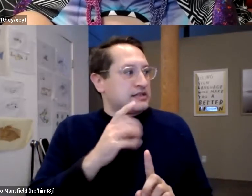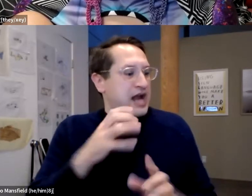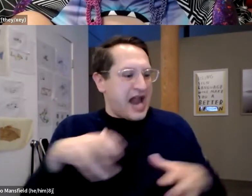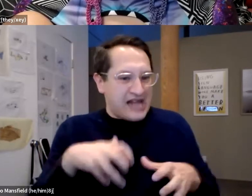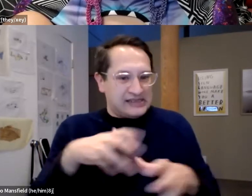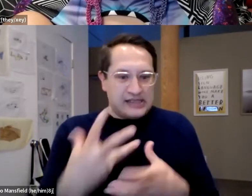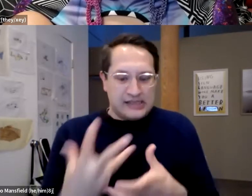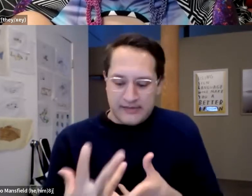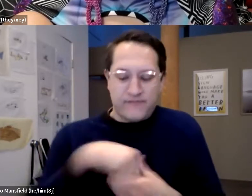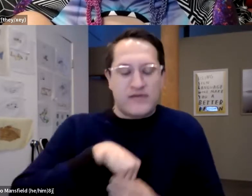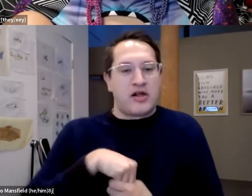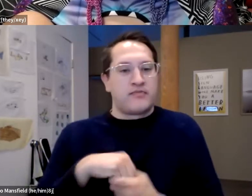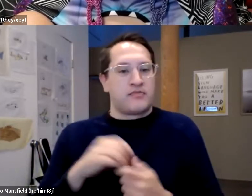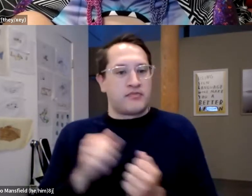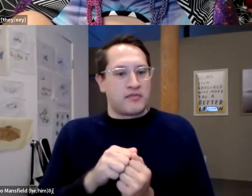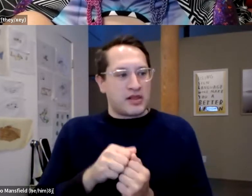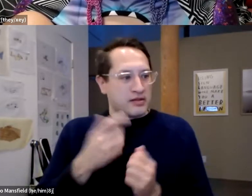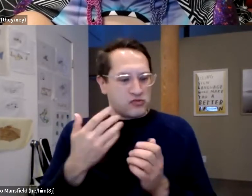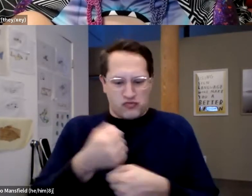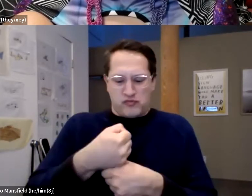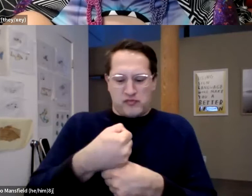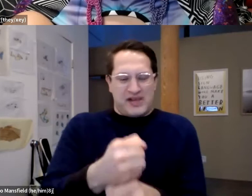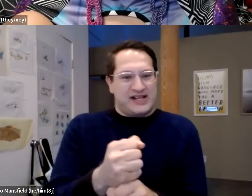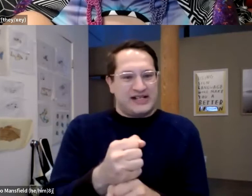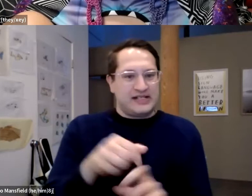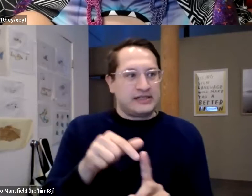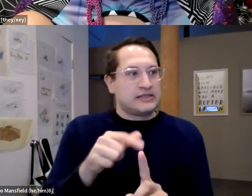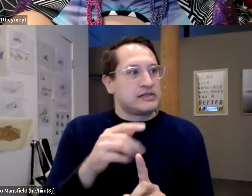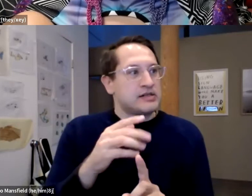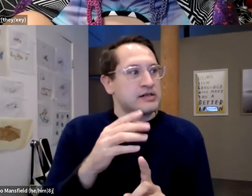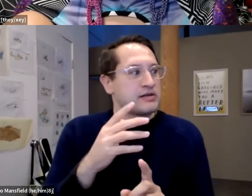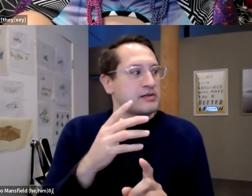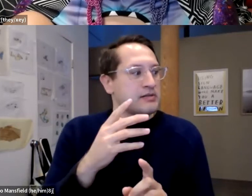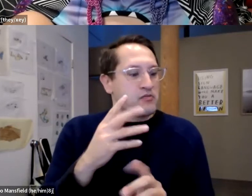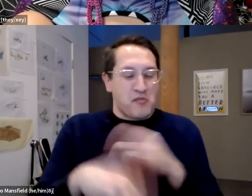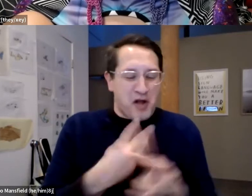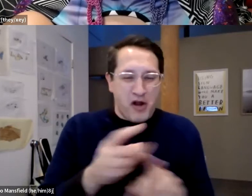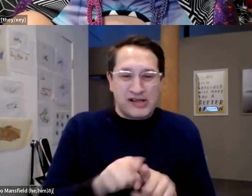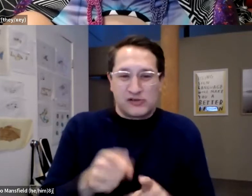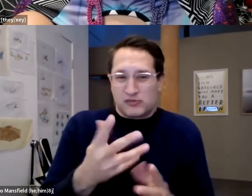also underlines activism is involved within the creation,